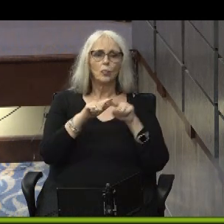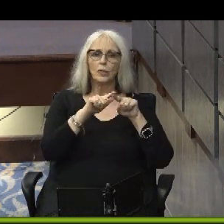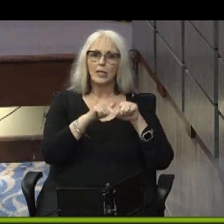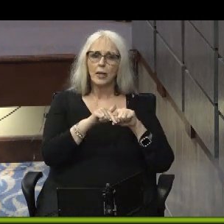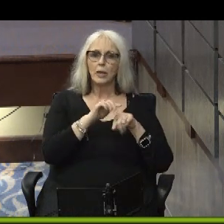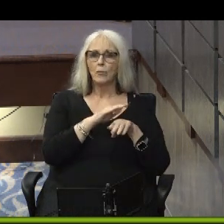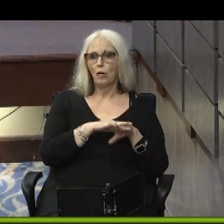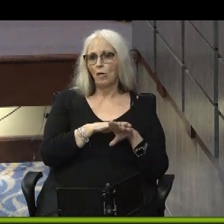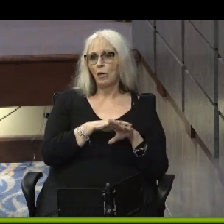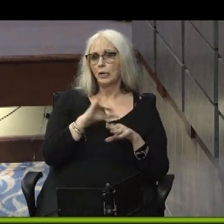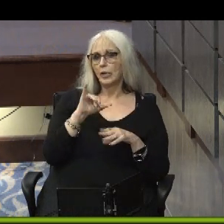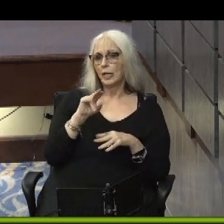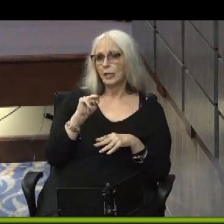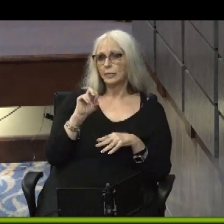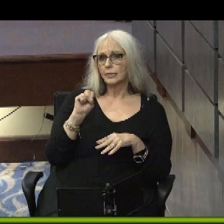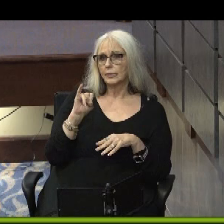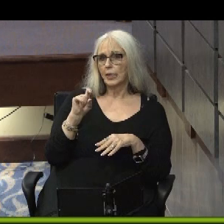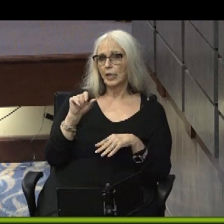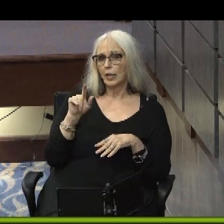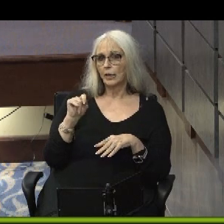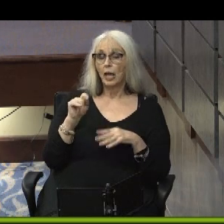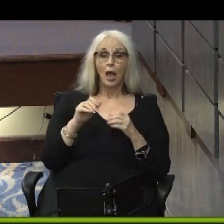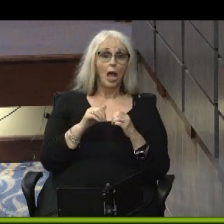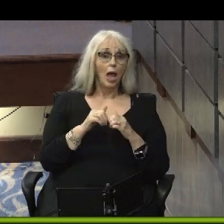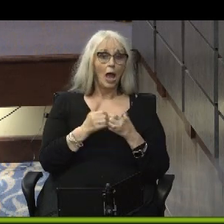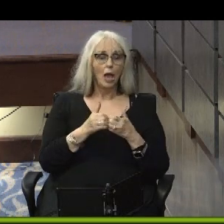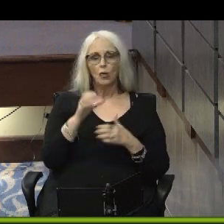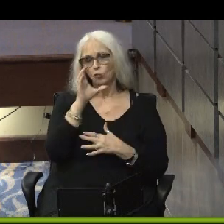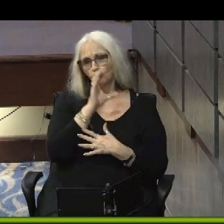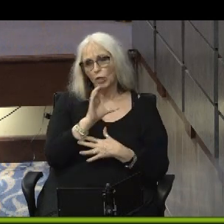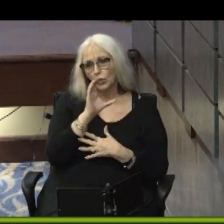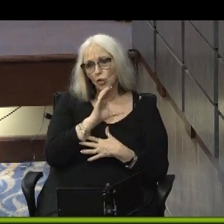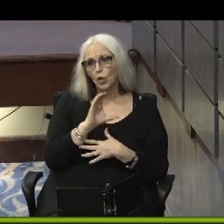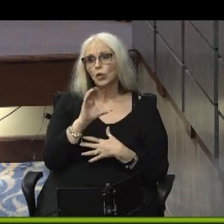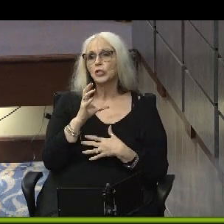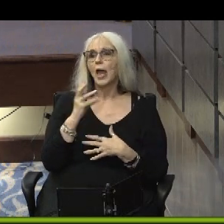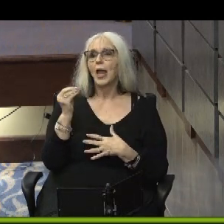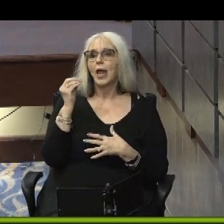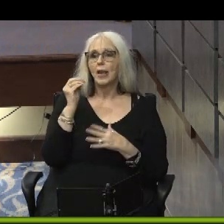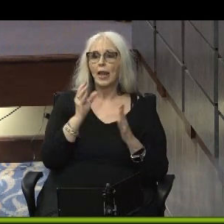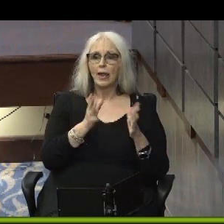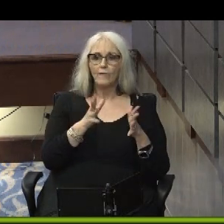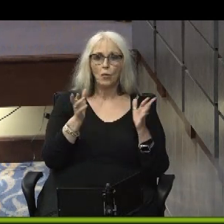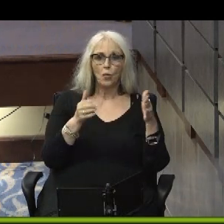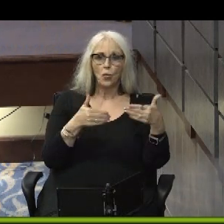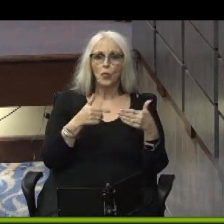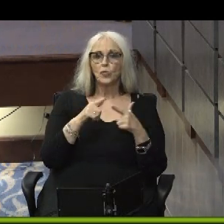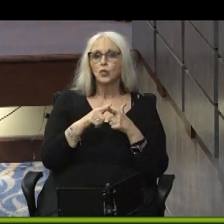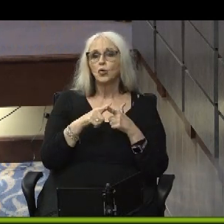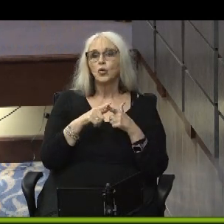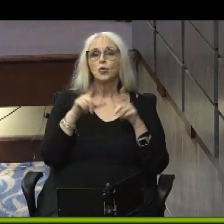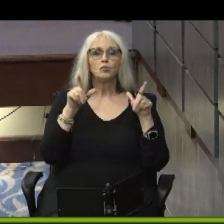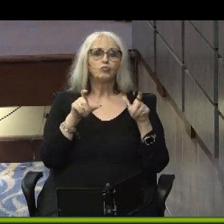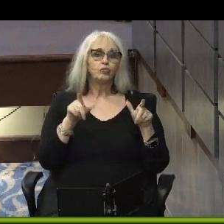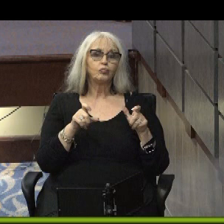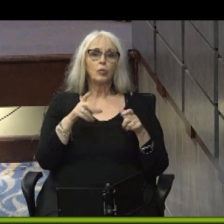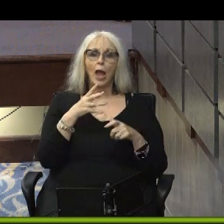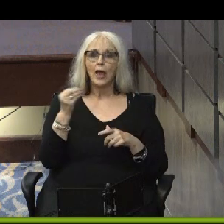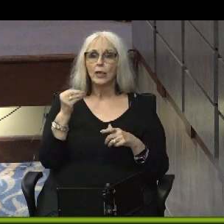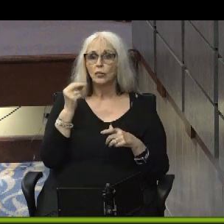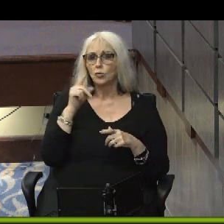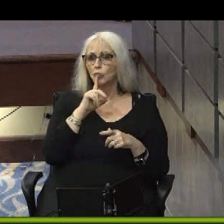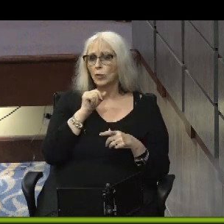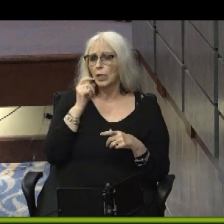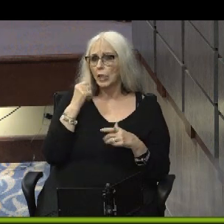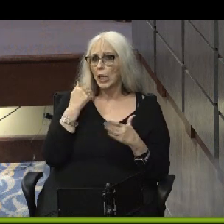insights over assumptions, again, doing that rigorous research, leaving room for experimentation and exploration, strategy working really closely